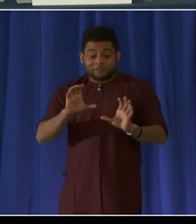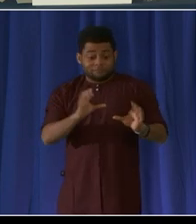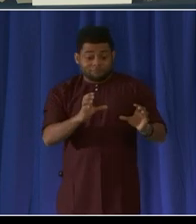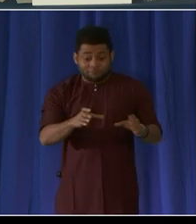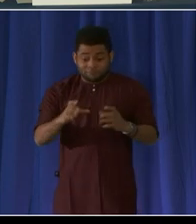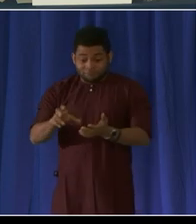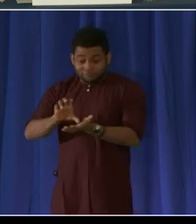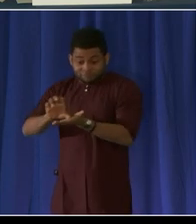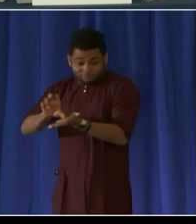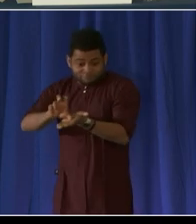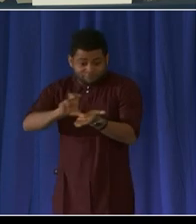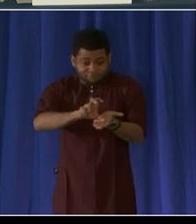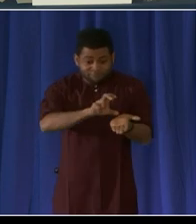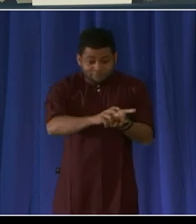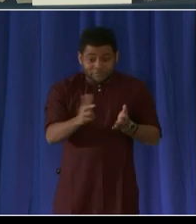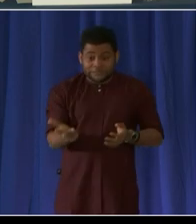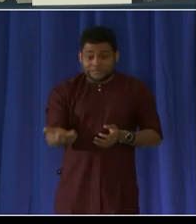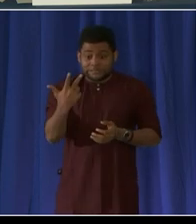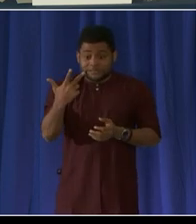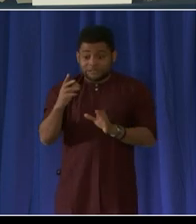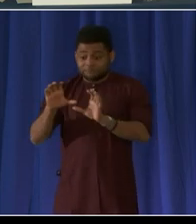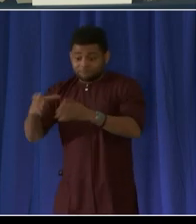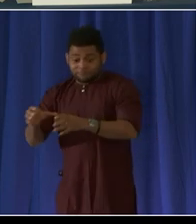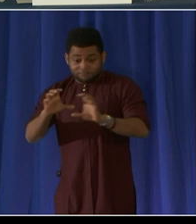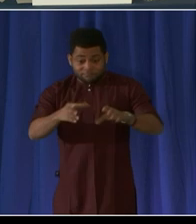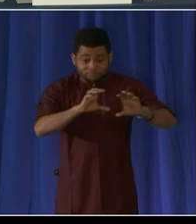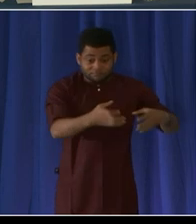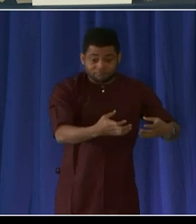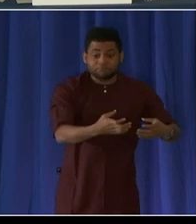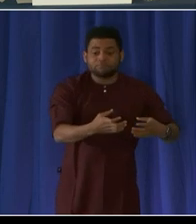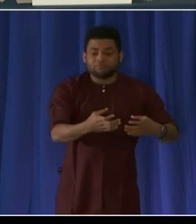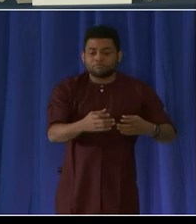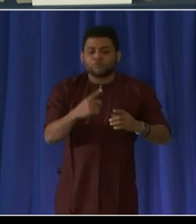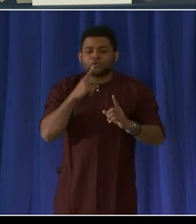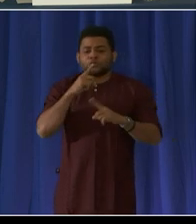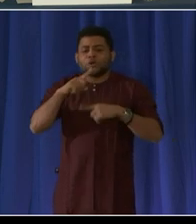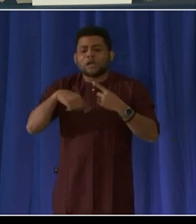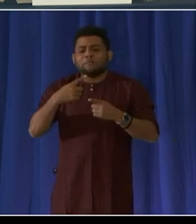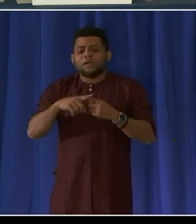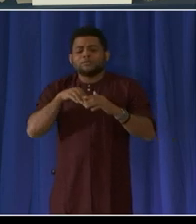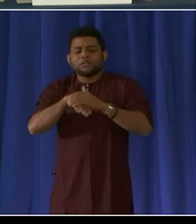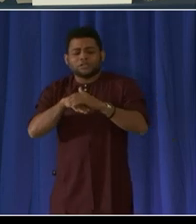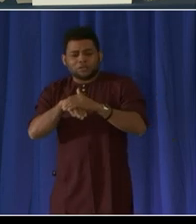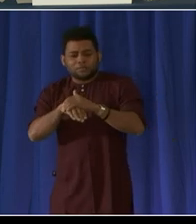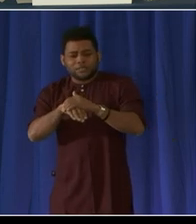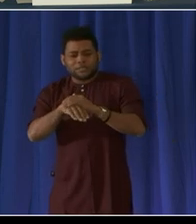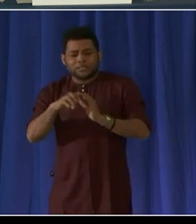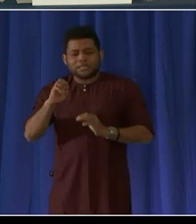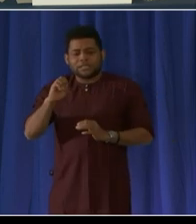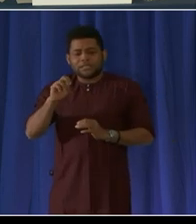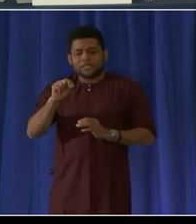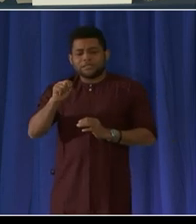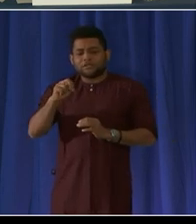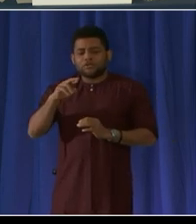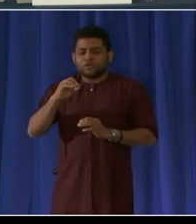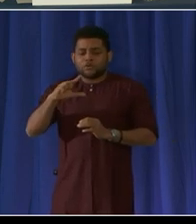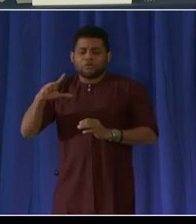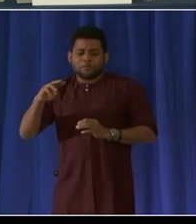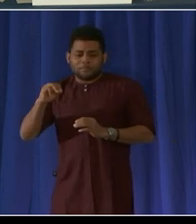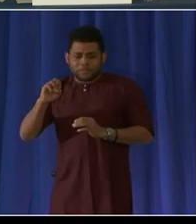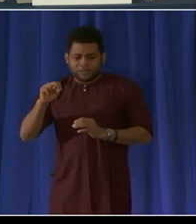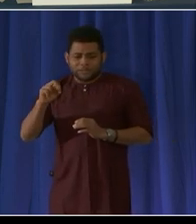level of supports for our schools. It begins with enrollment. So we first look at the enrollment of a school, despite size